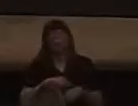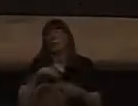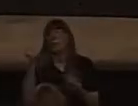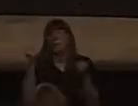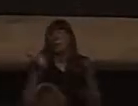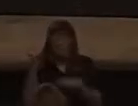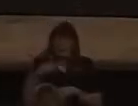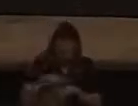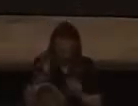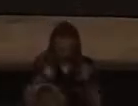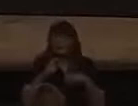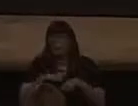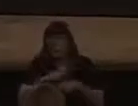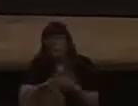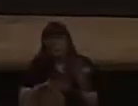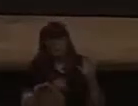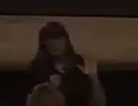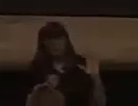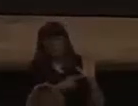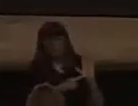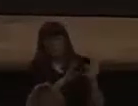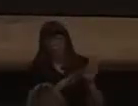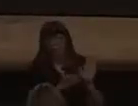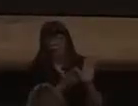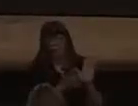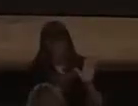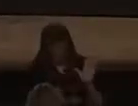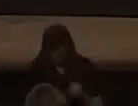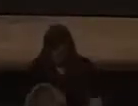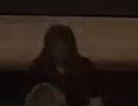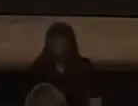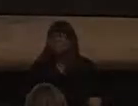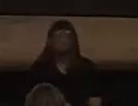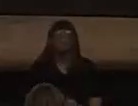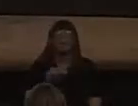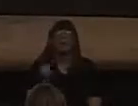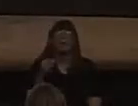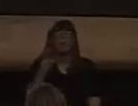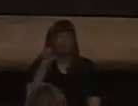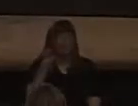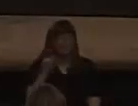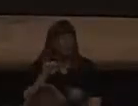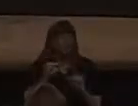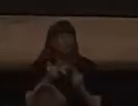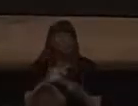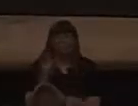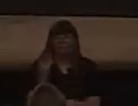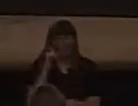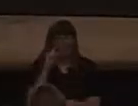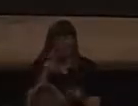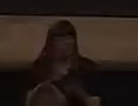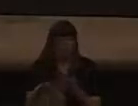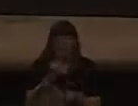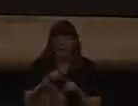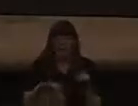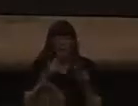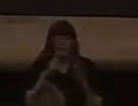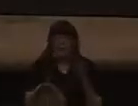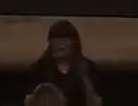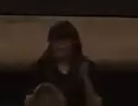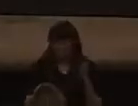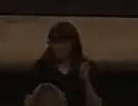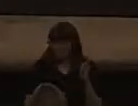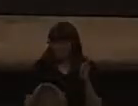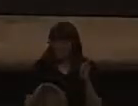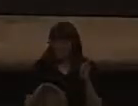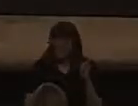day." We did, one of the focus groups we did had 4 people who were deaf who could not read,